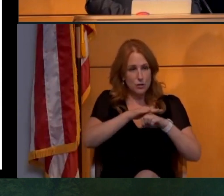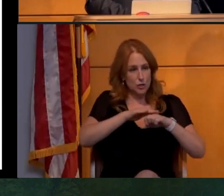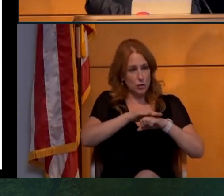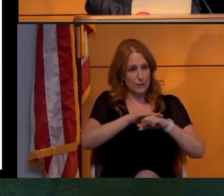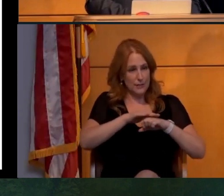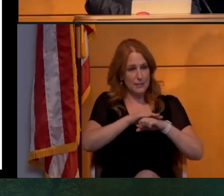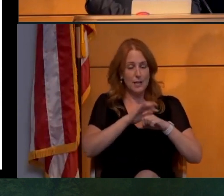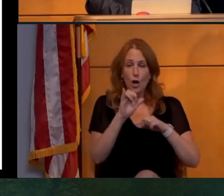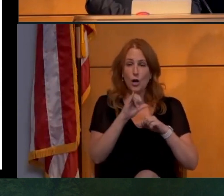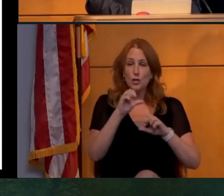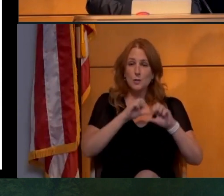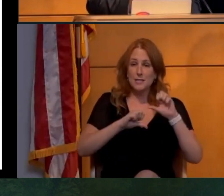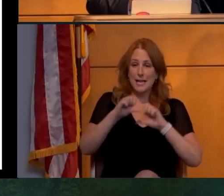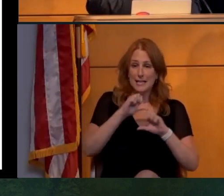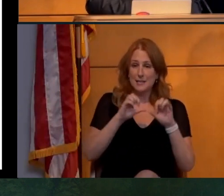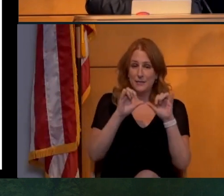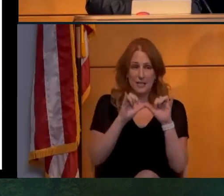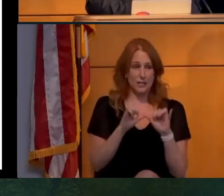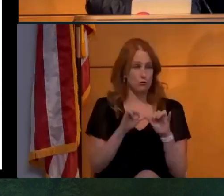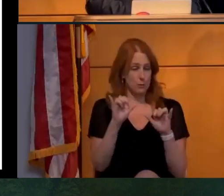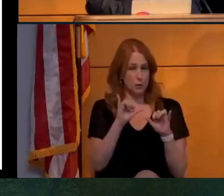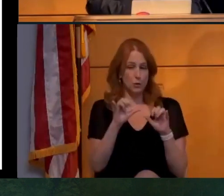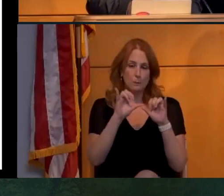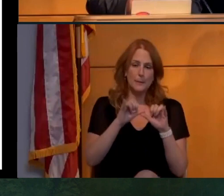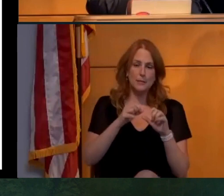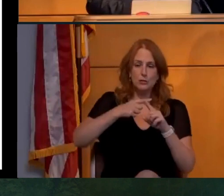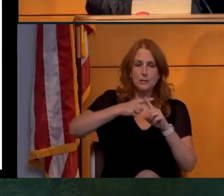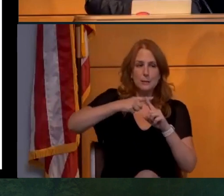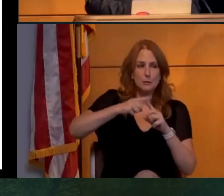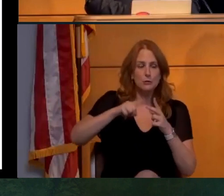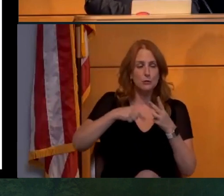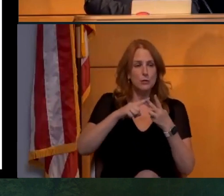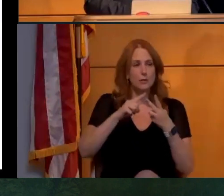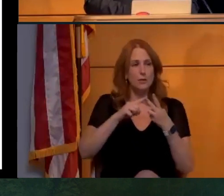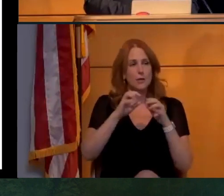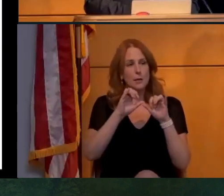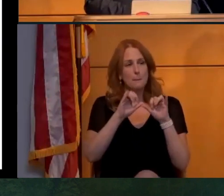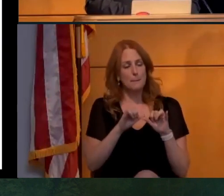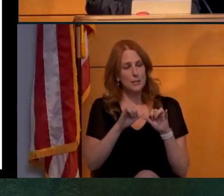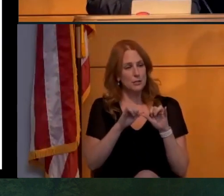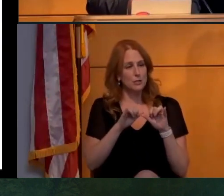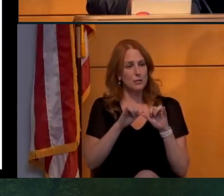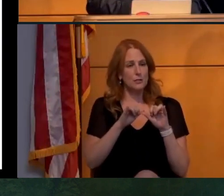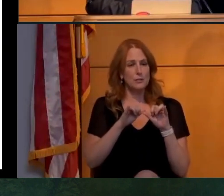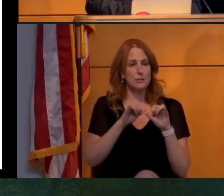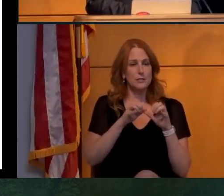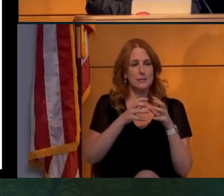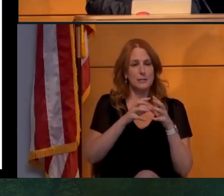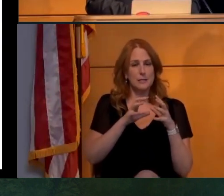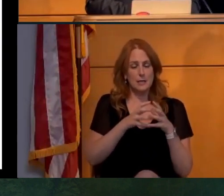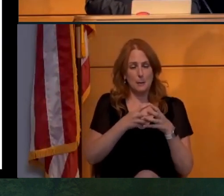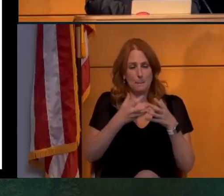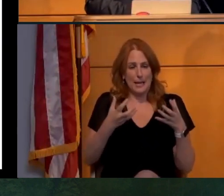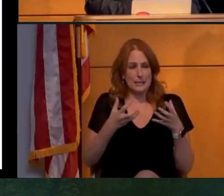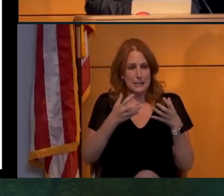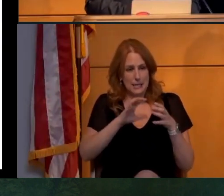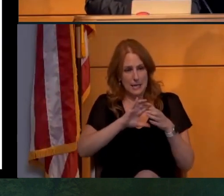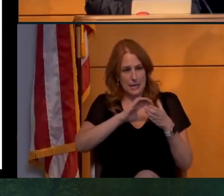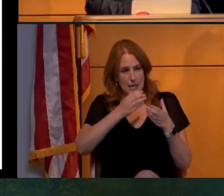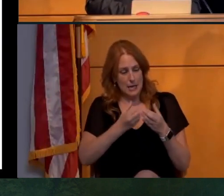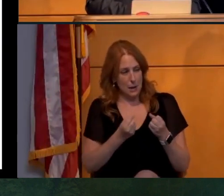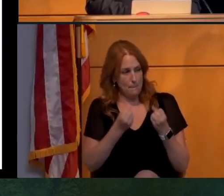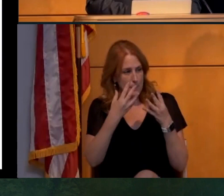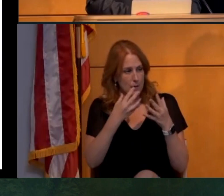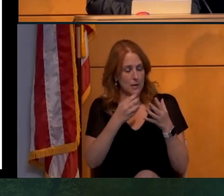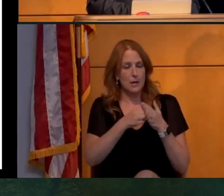scientific instrument. It measures temperature. It measures bearing capacity. It can also do